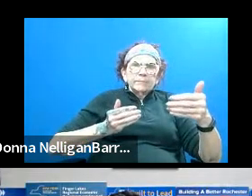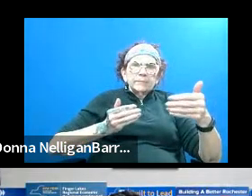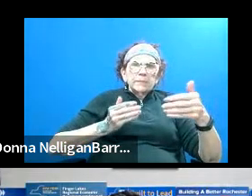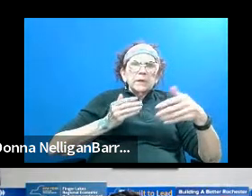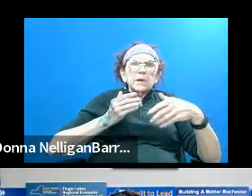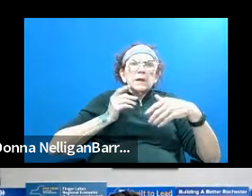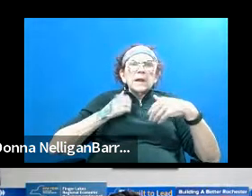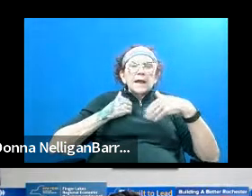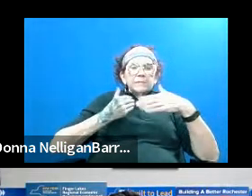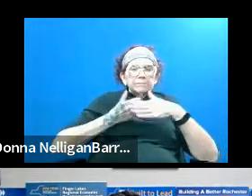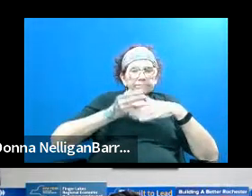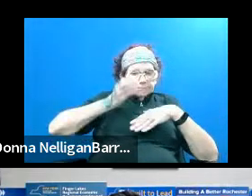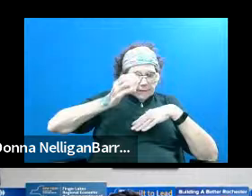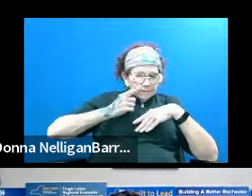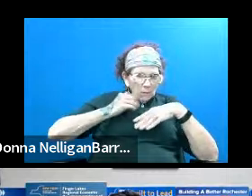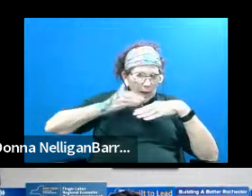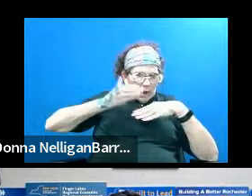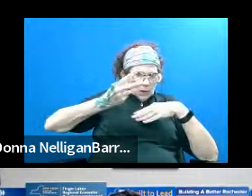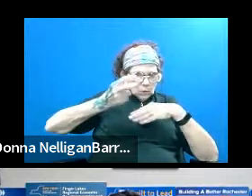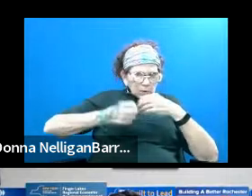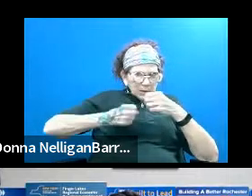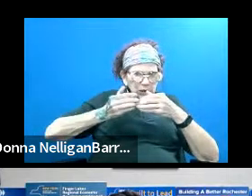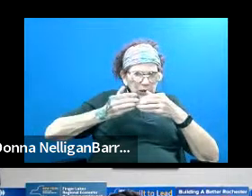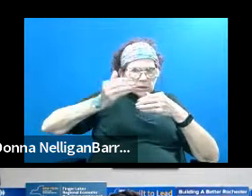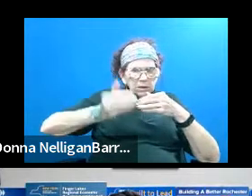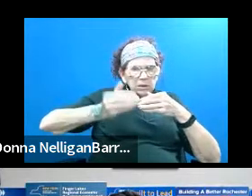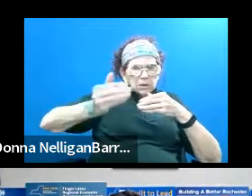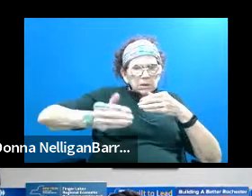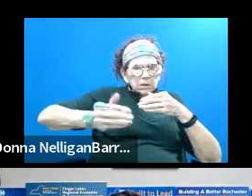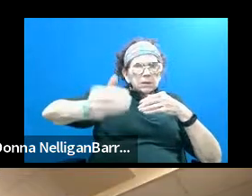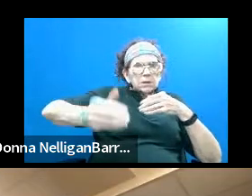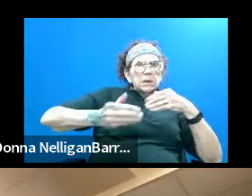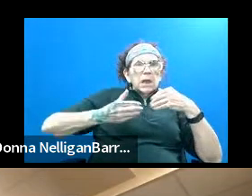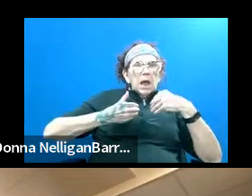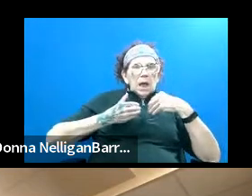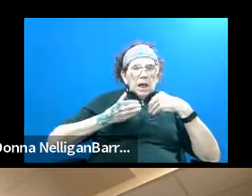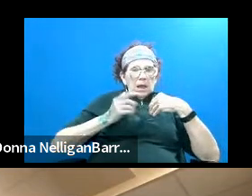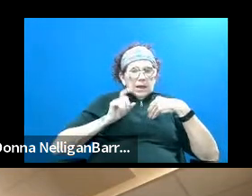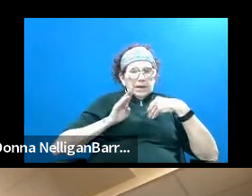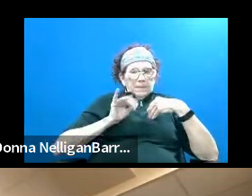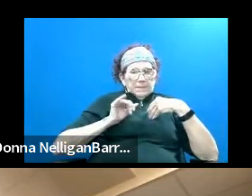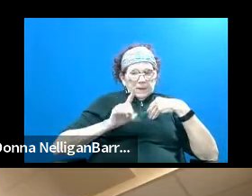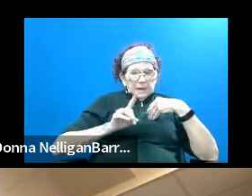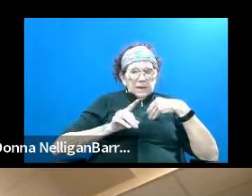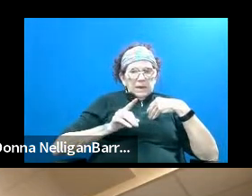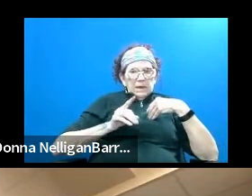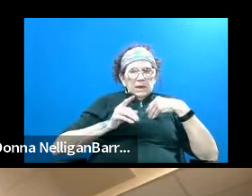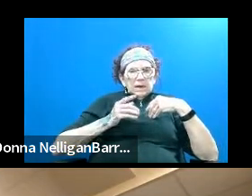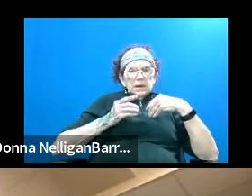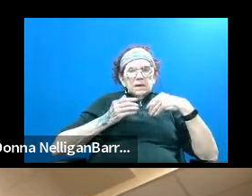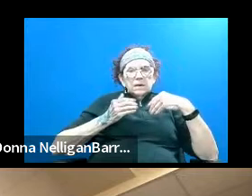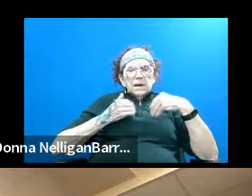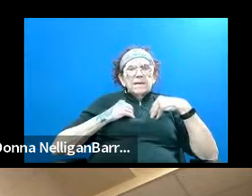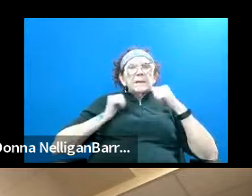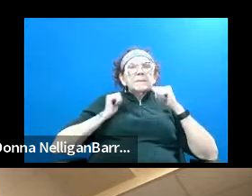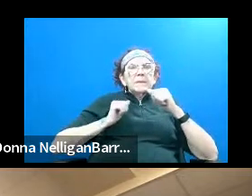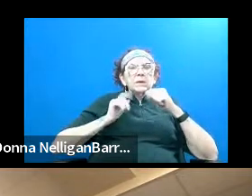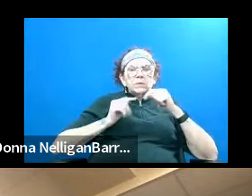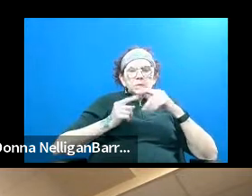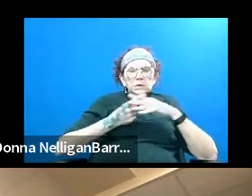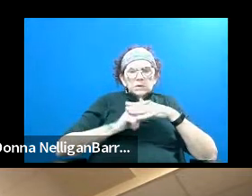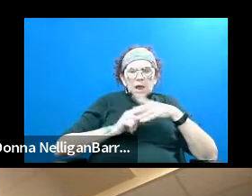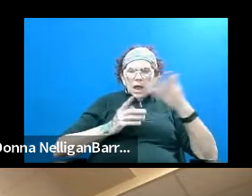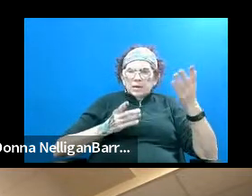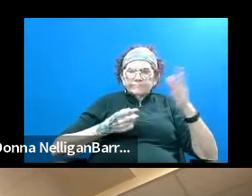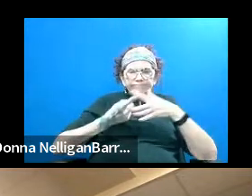that sustainable bid. So it gives us the ability to begin running right away while we're building that long-term framework, something that I'm